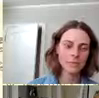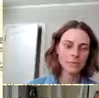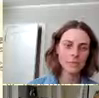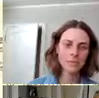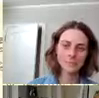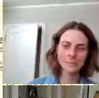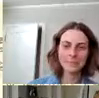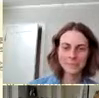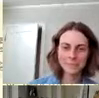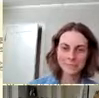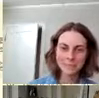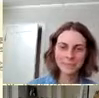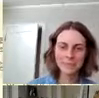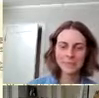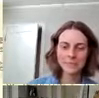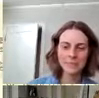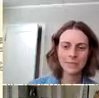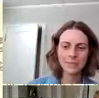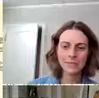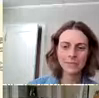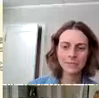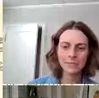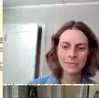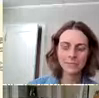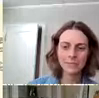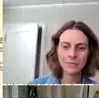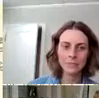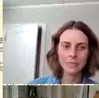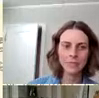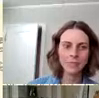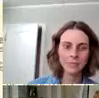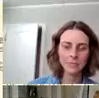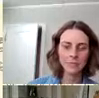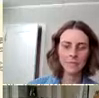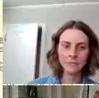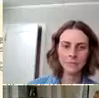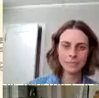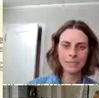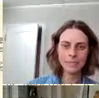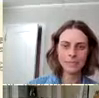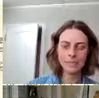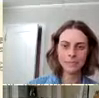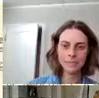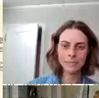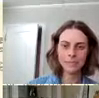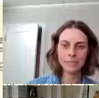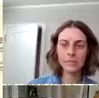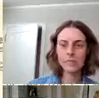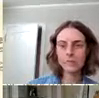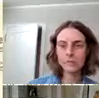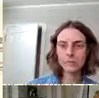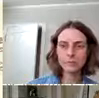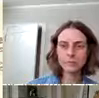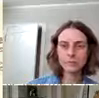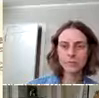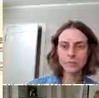idea. There is majesty and intimacy here in rare balance. Sunlit splendor and dark,